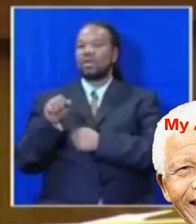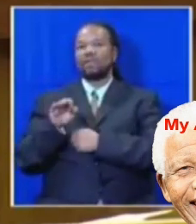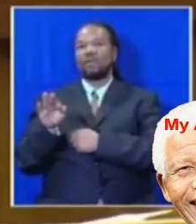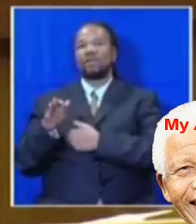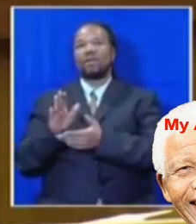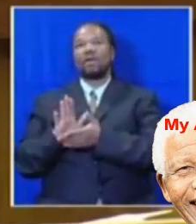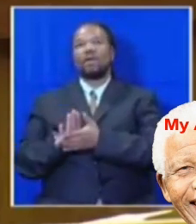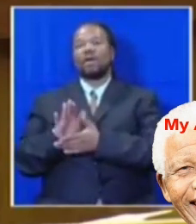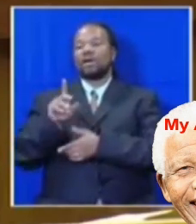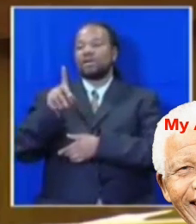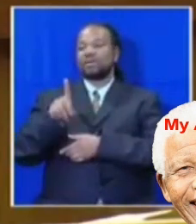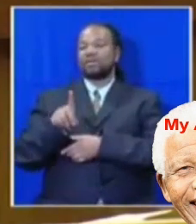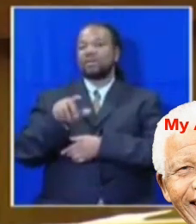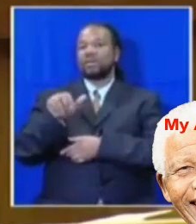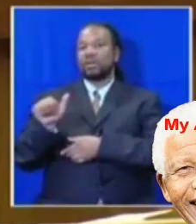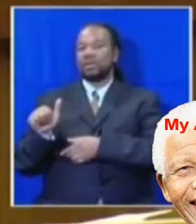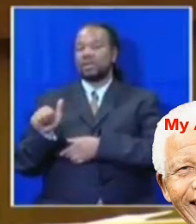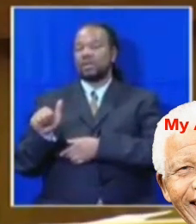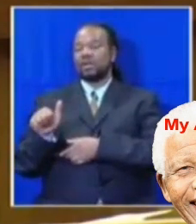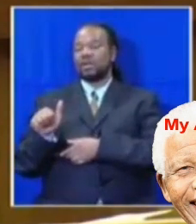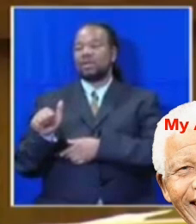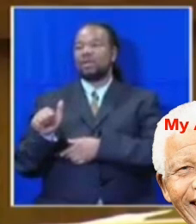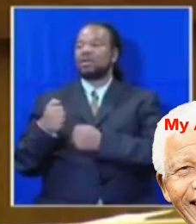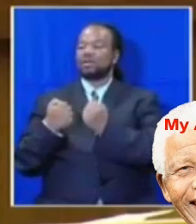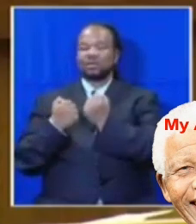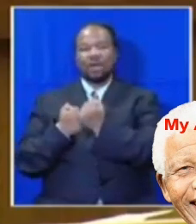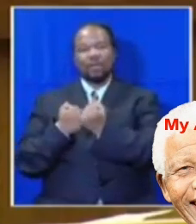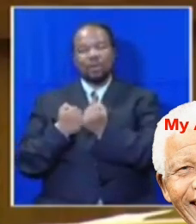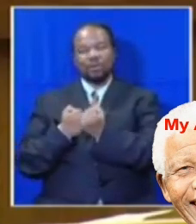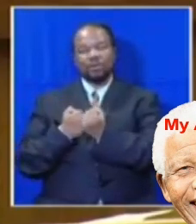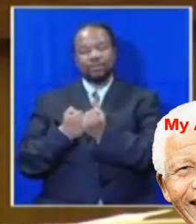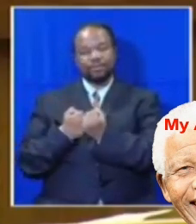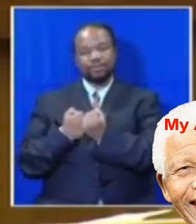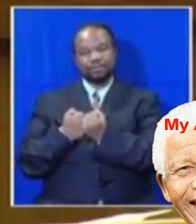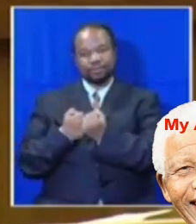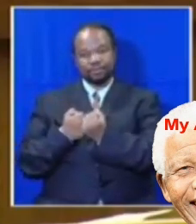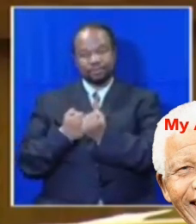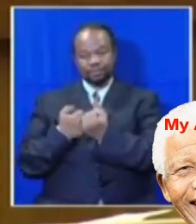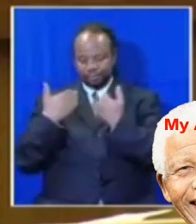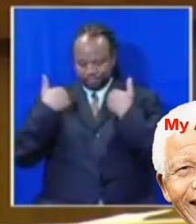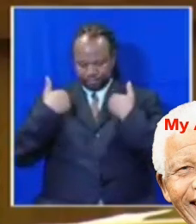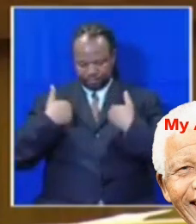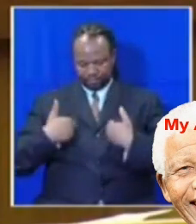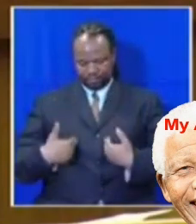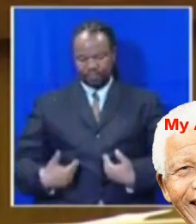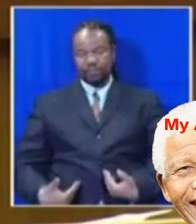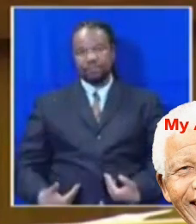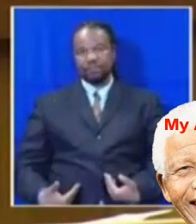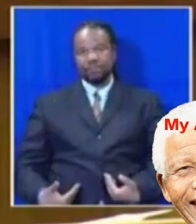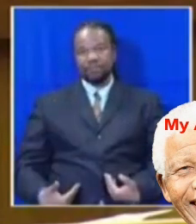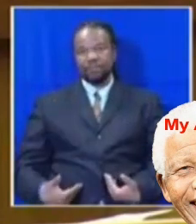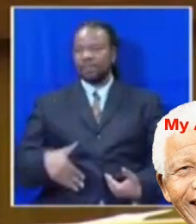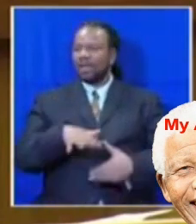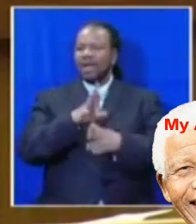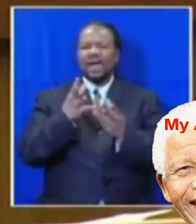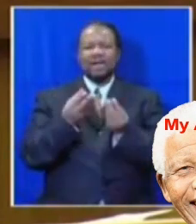support of this outfit that has emboldened them to object to everything in this